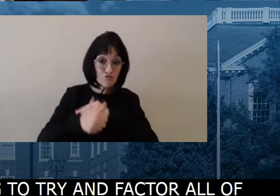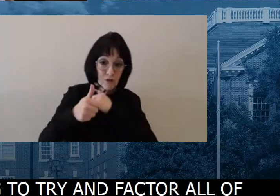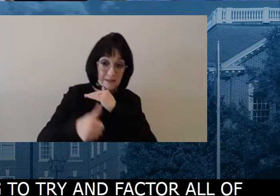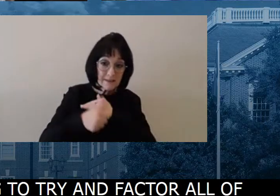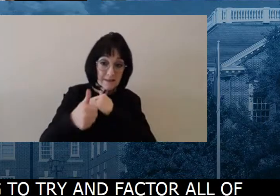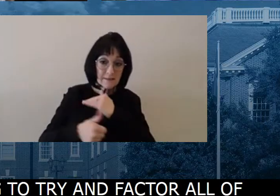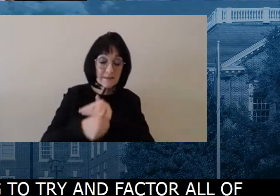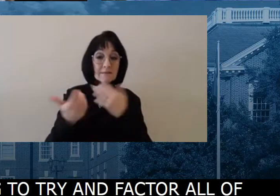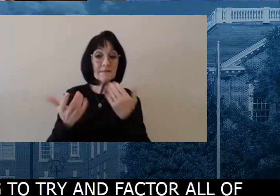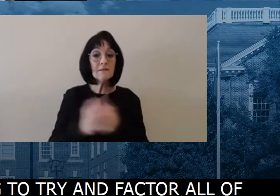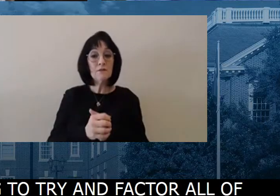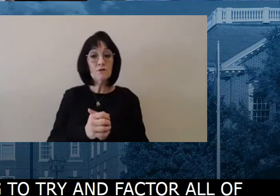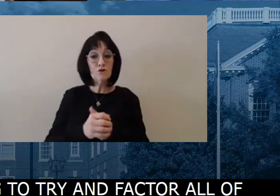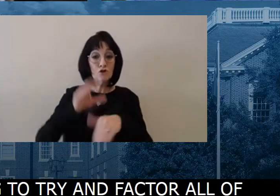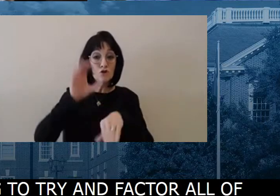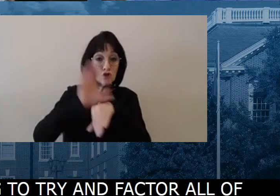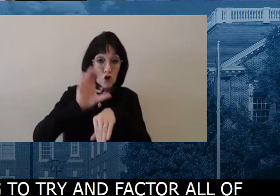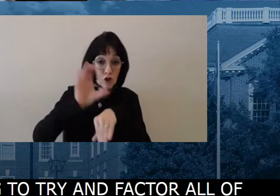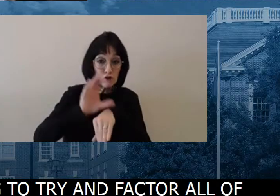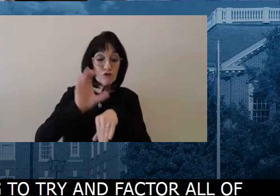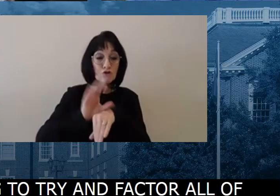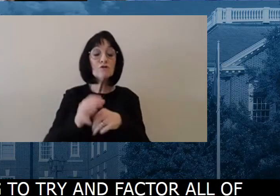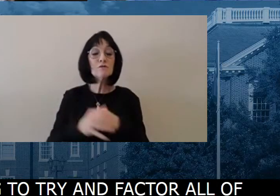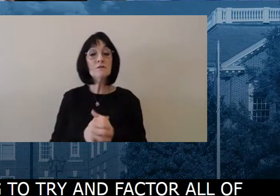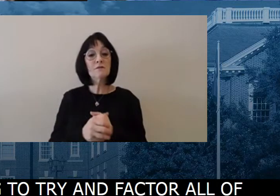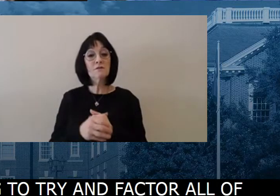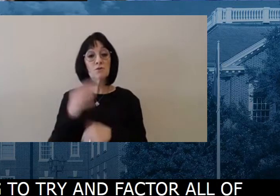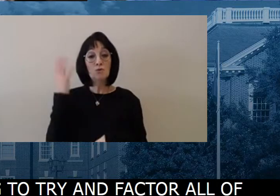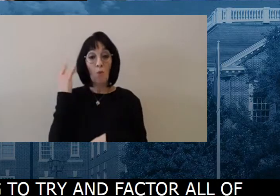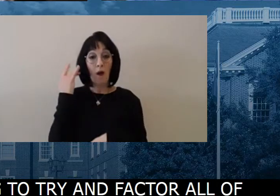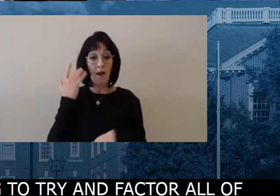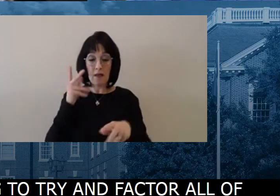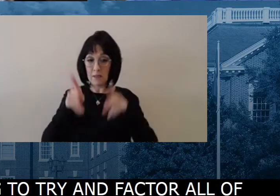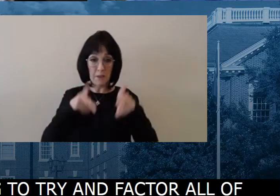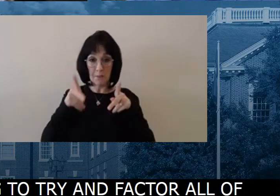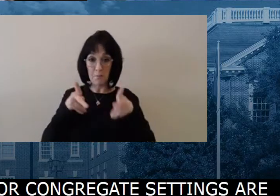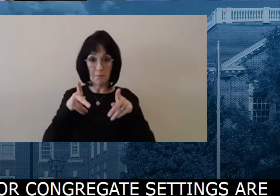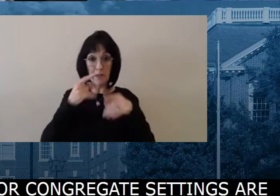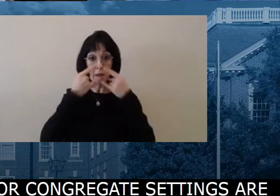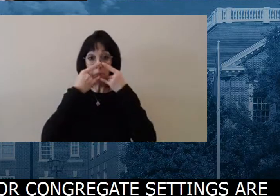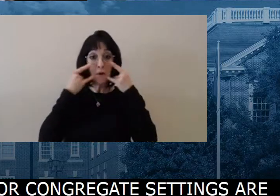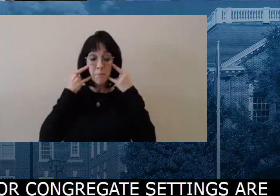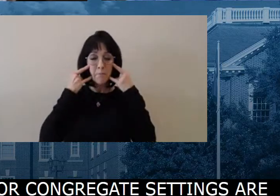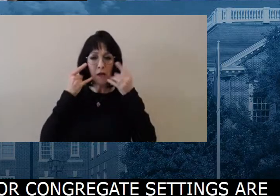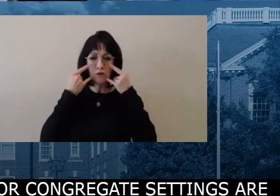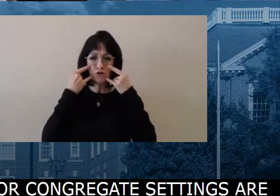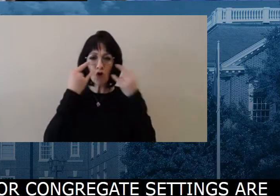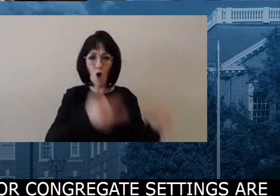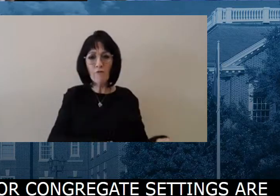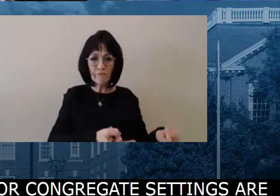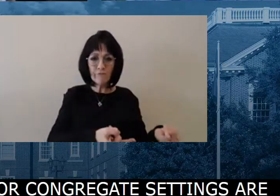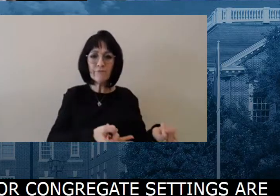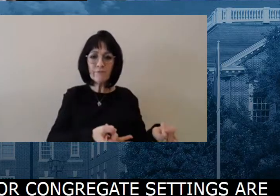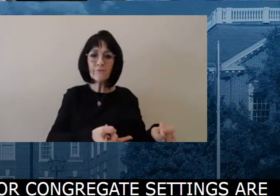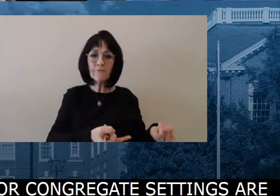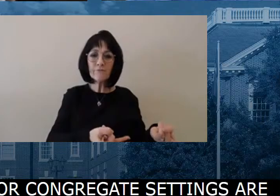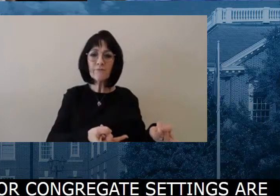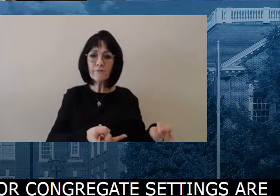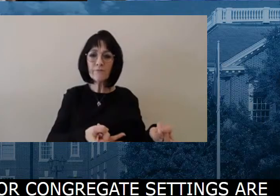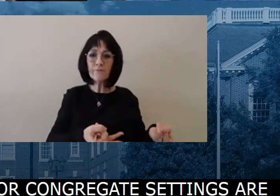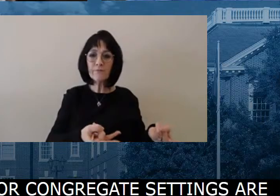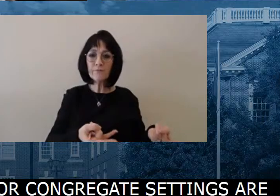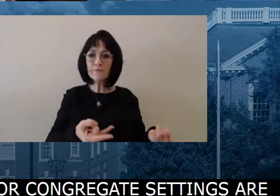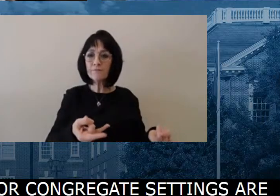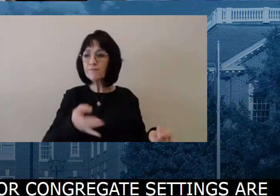and restaurants, when people can't be wearing masks or don't wear masks. And so we'll think about through all of those things